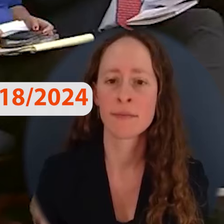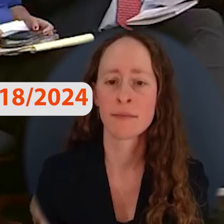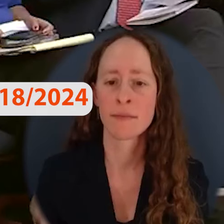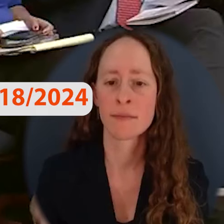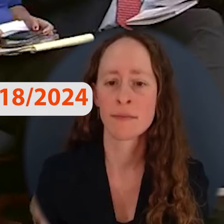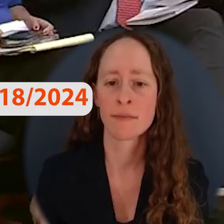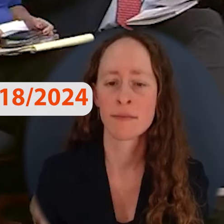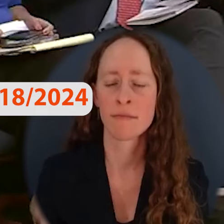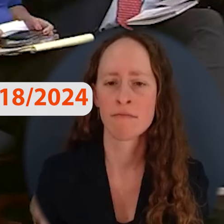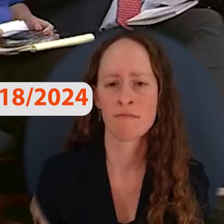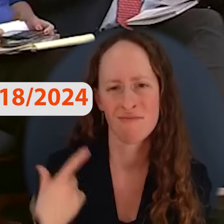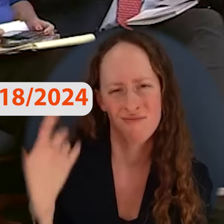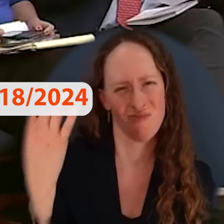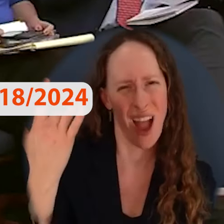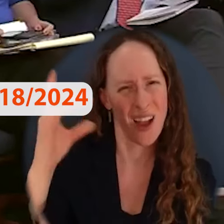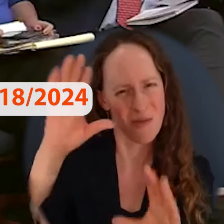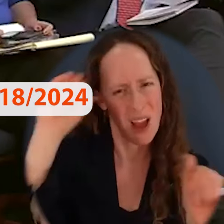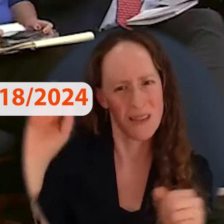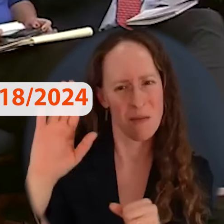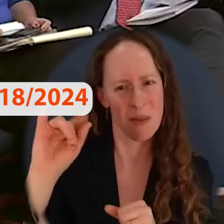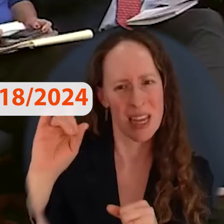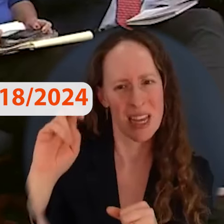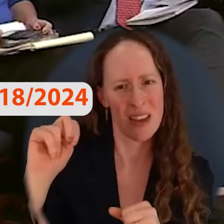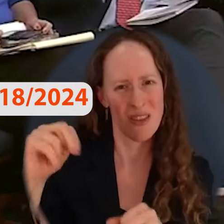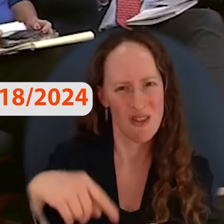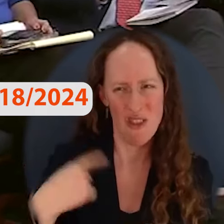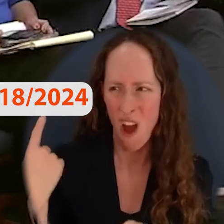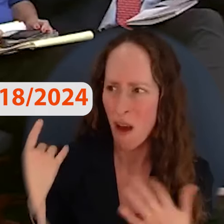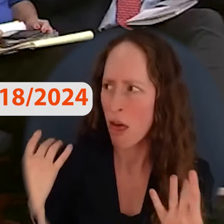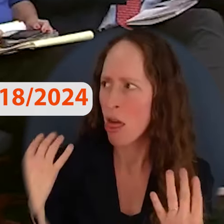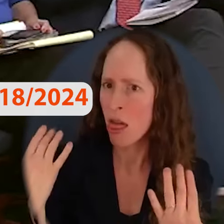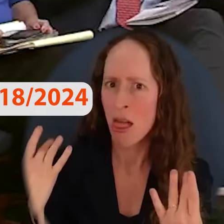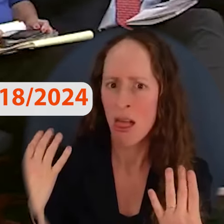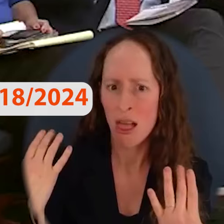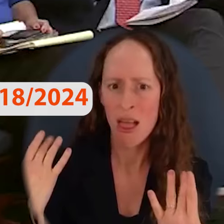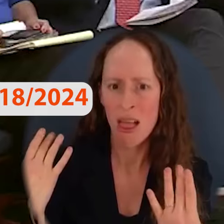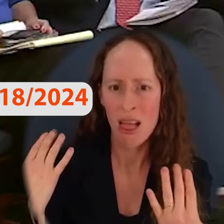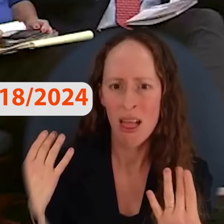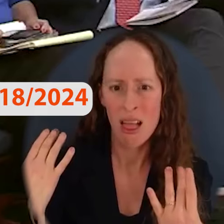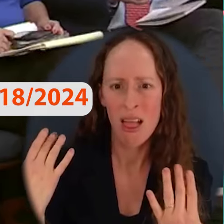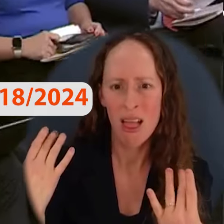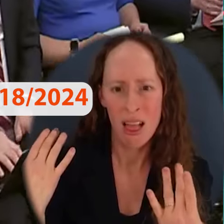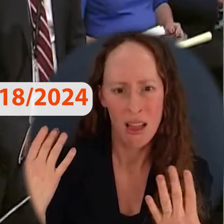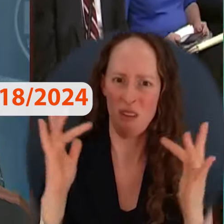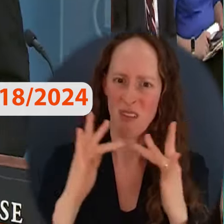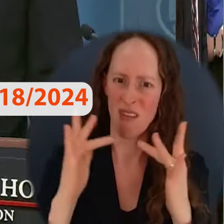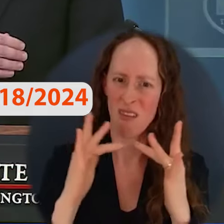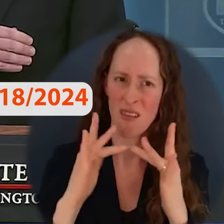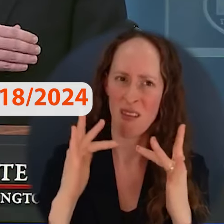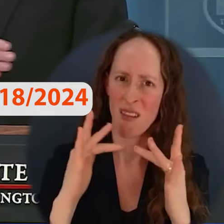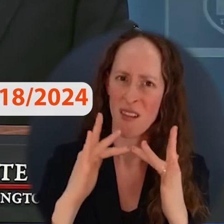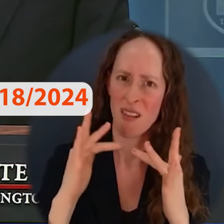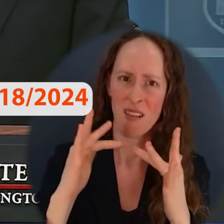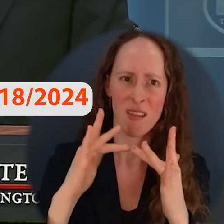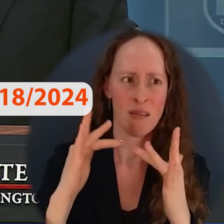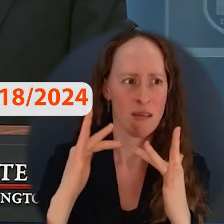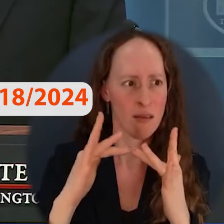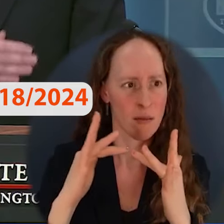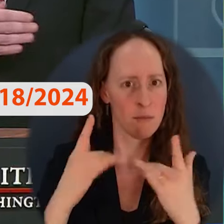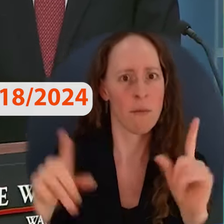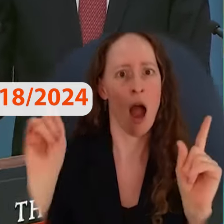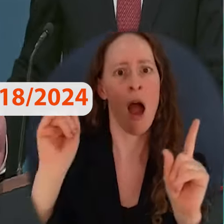wait so long? Why do you let 32 days pass between phone calls with Prime Minister Netanyahu? Our teams are in contact every